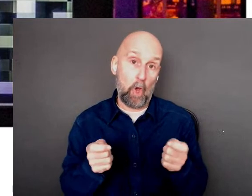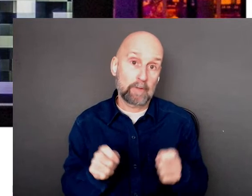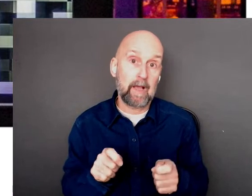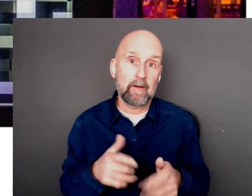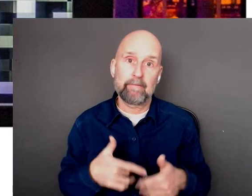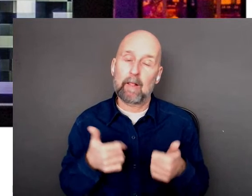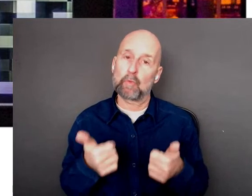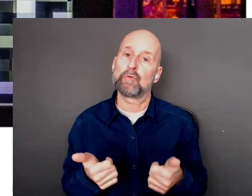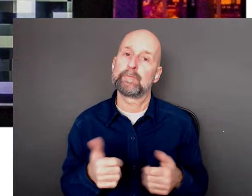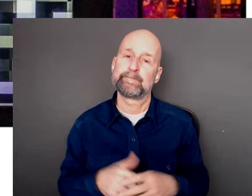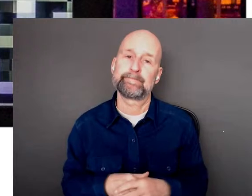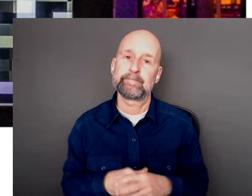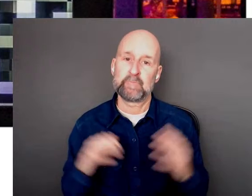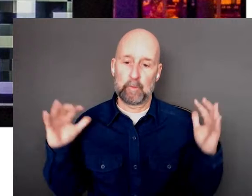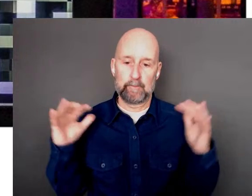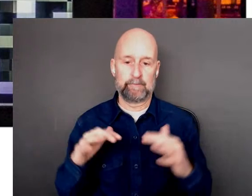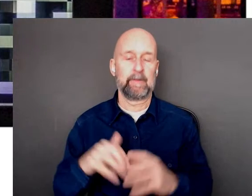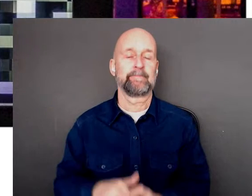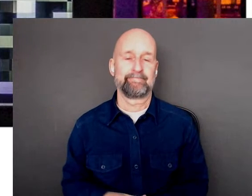think.